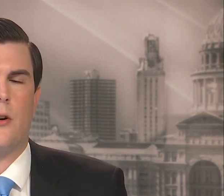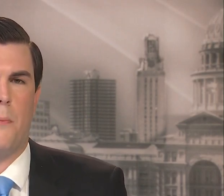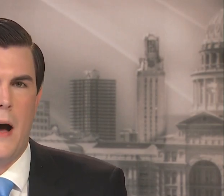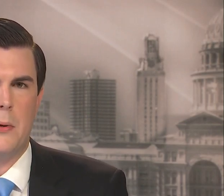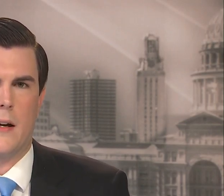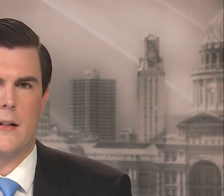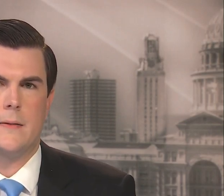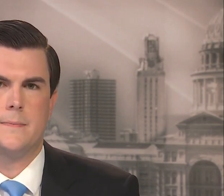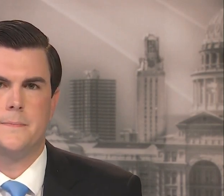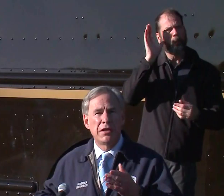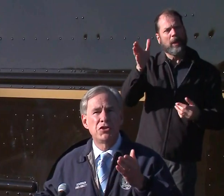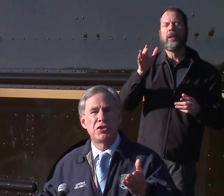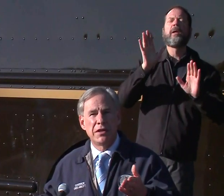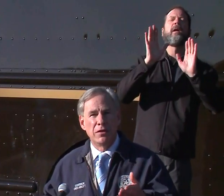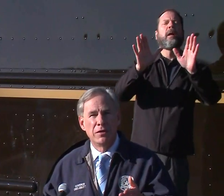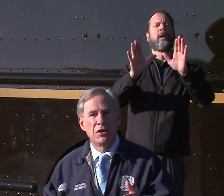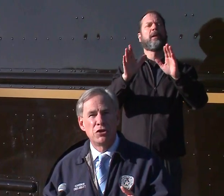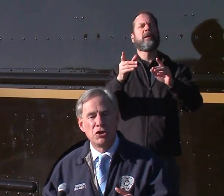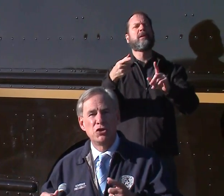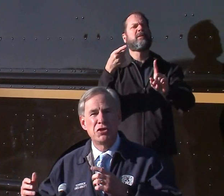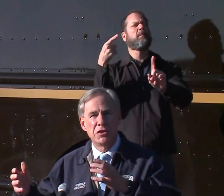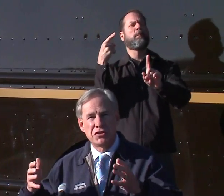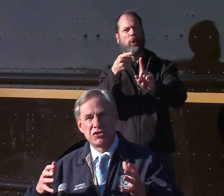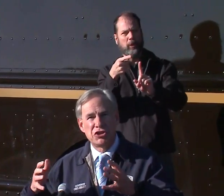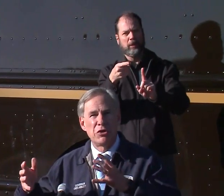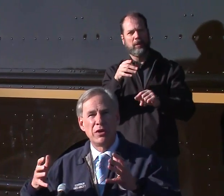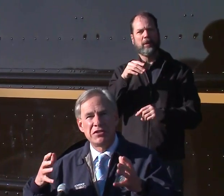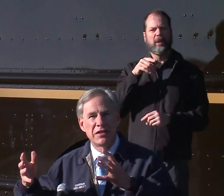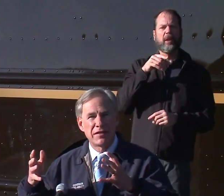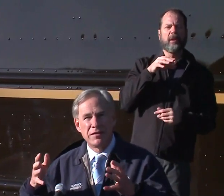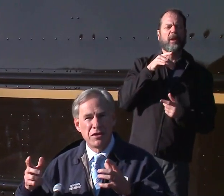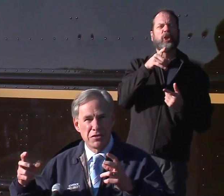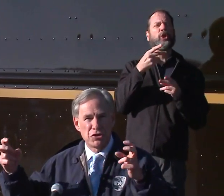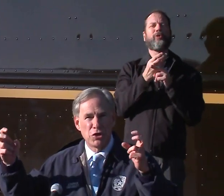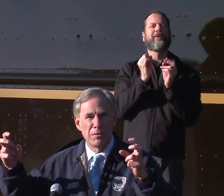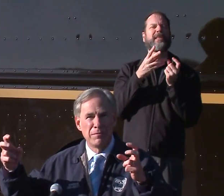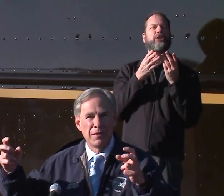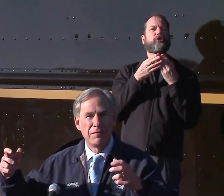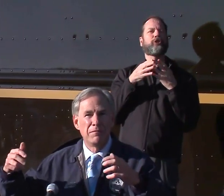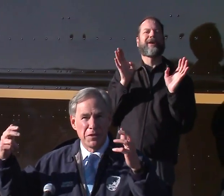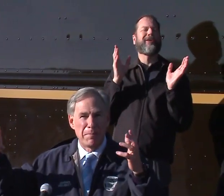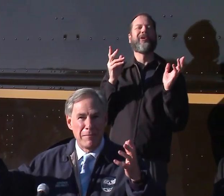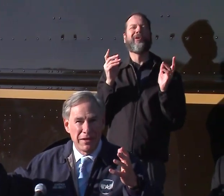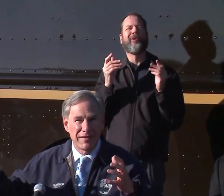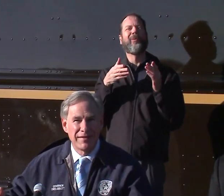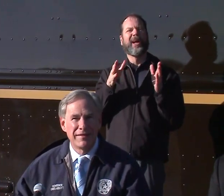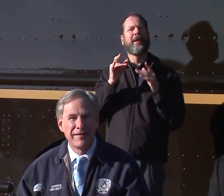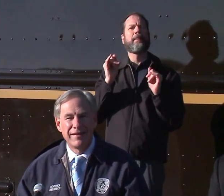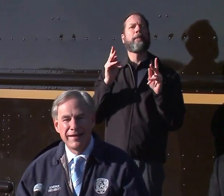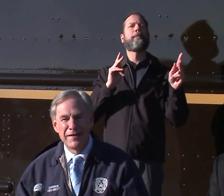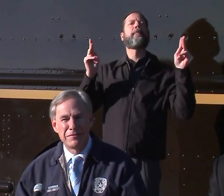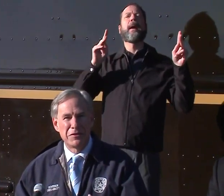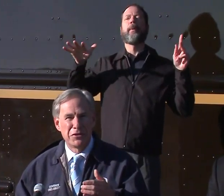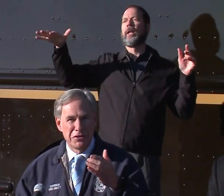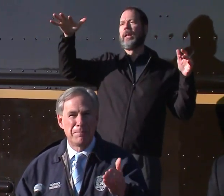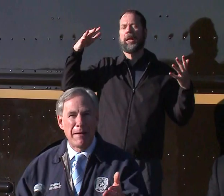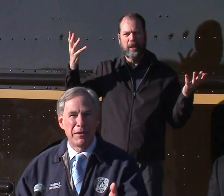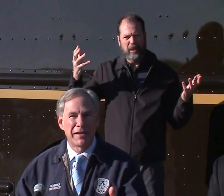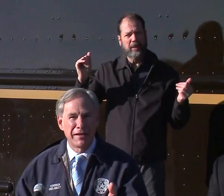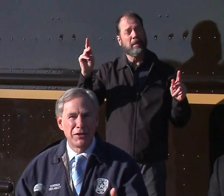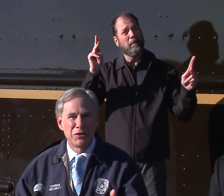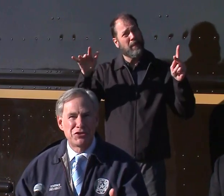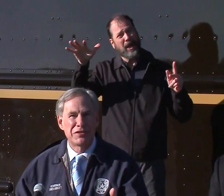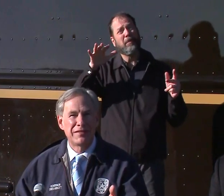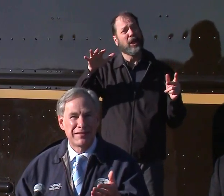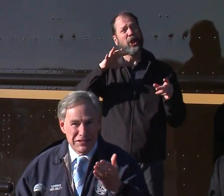of general public. Here's the deal. You're using this generalistic term, the public. The